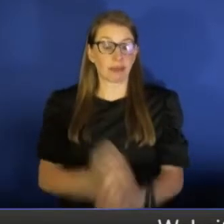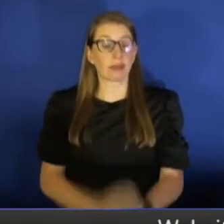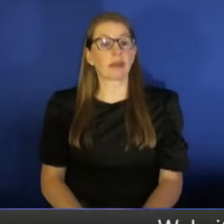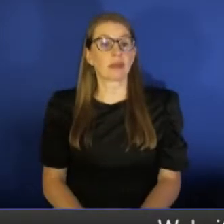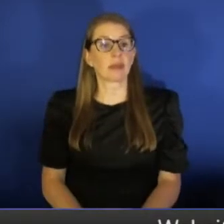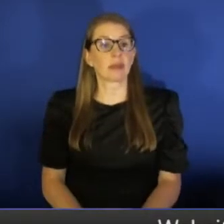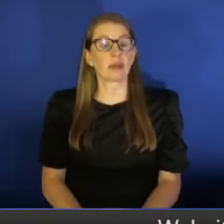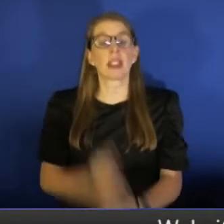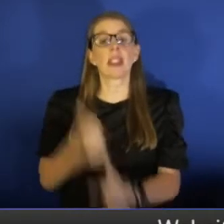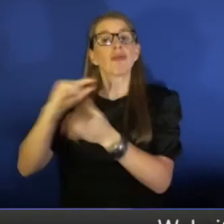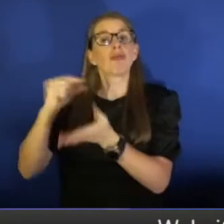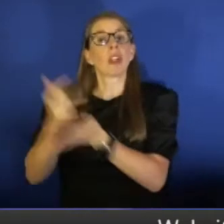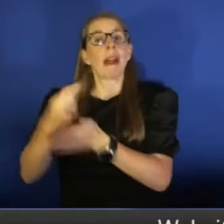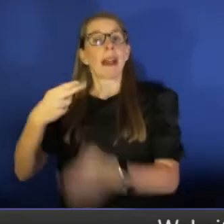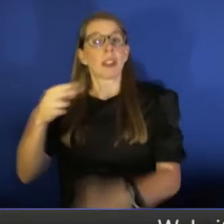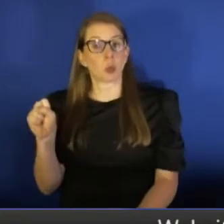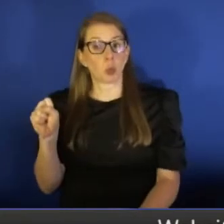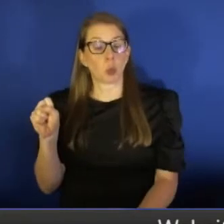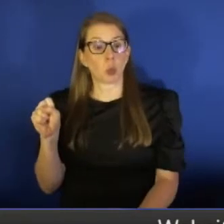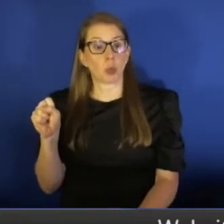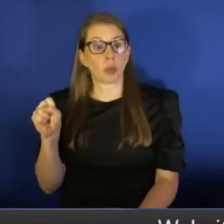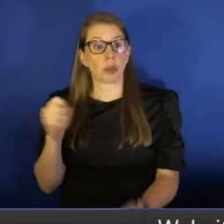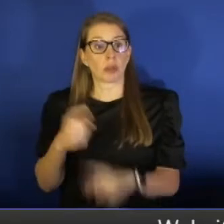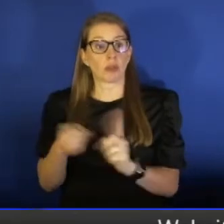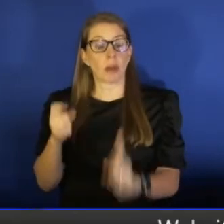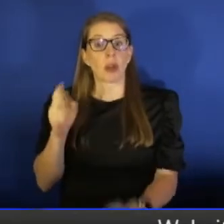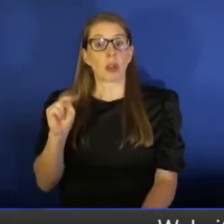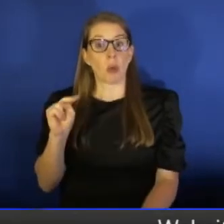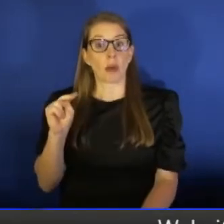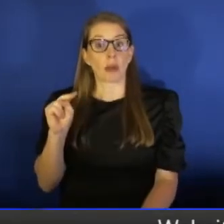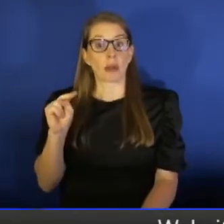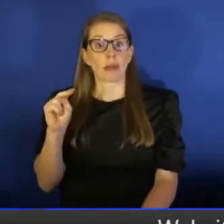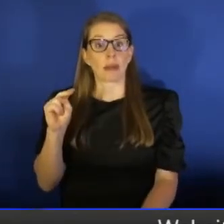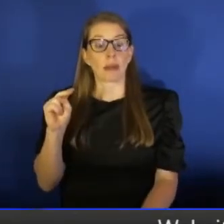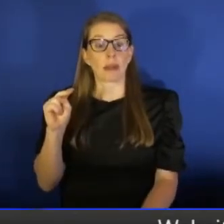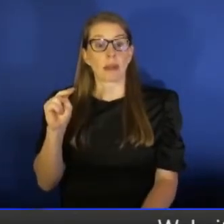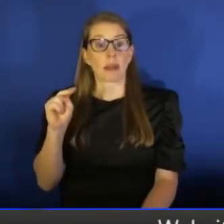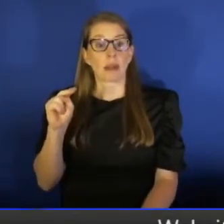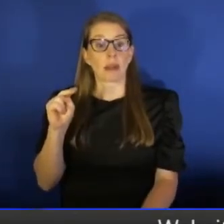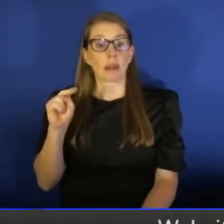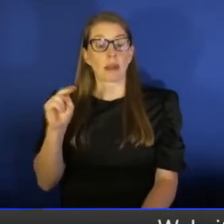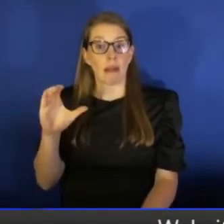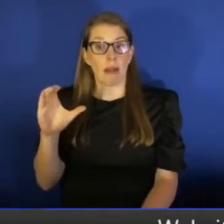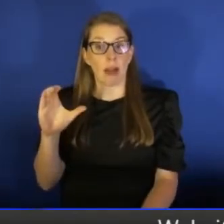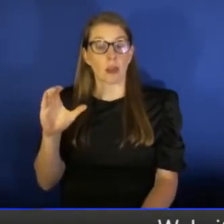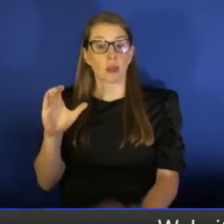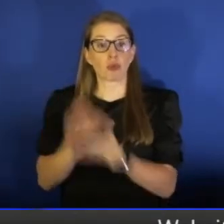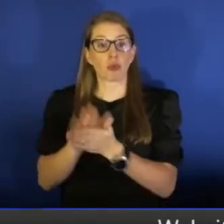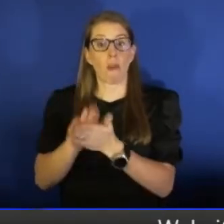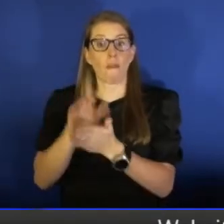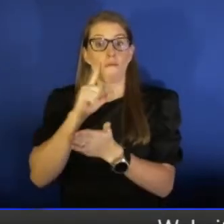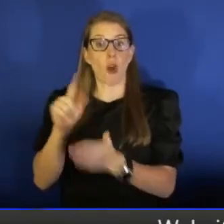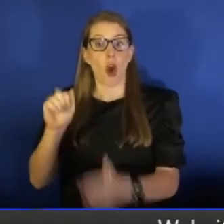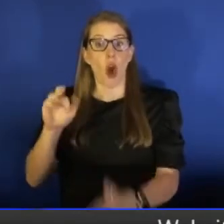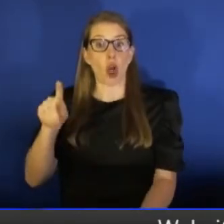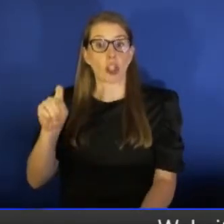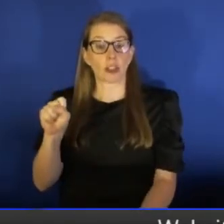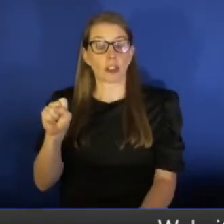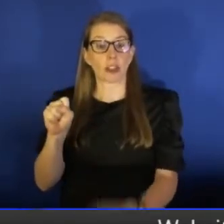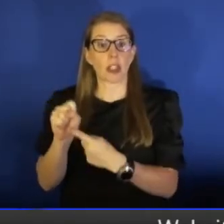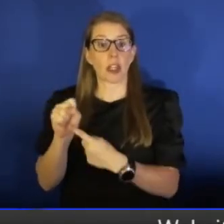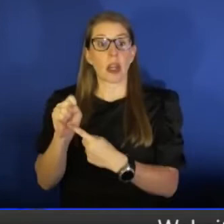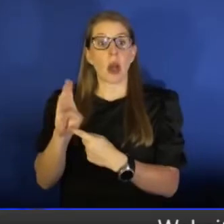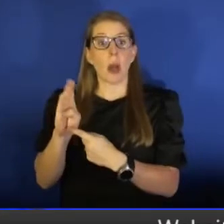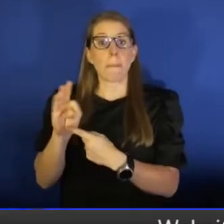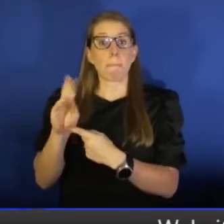from high school from the North Carolina School of the Arts, which was a boarding school for drama. And then he said there was